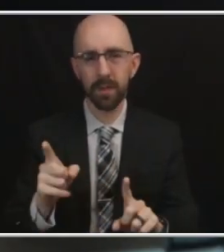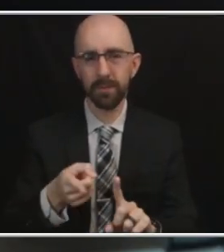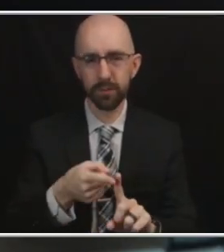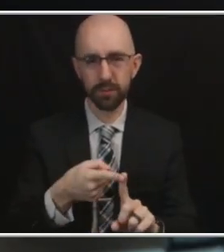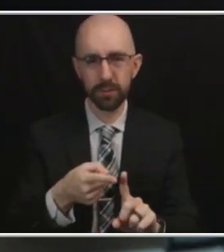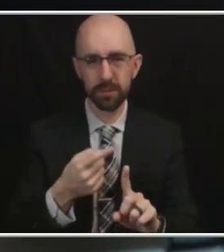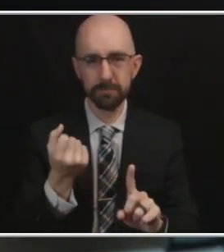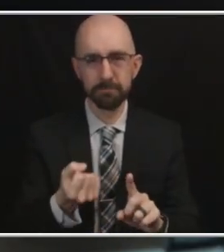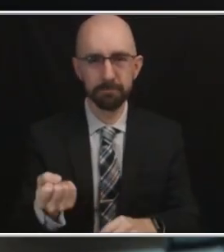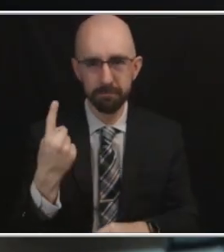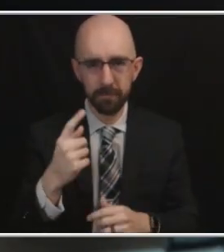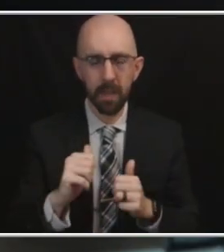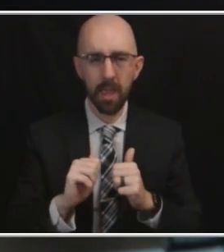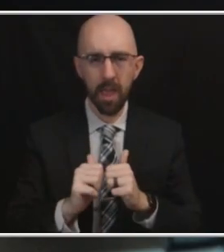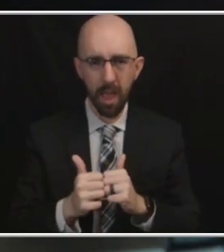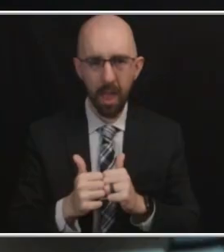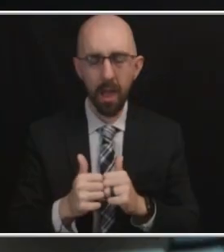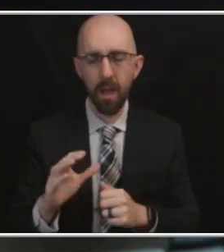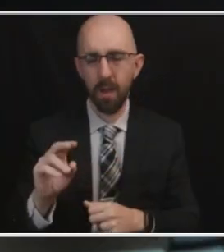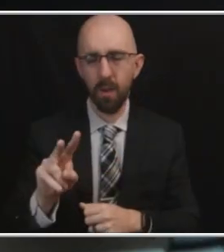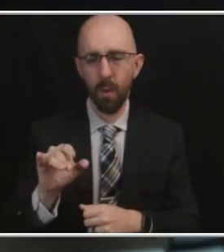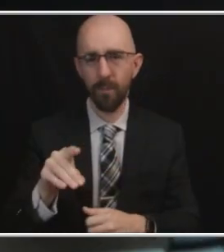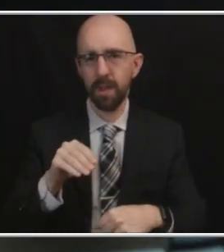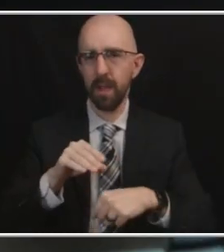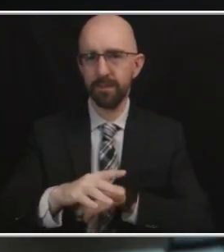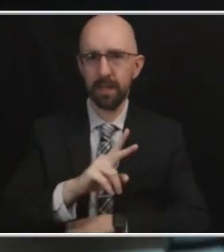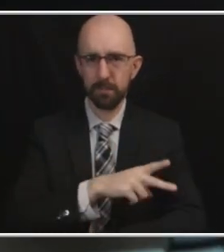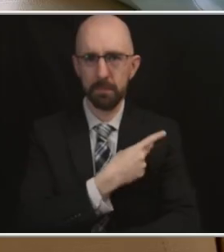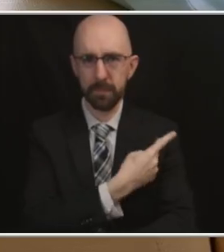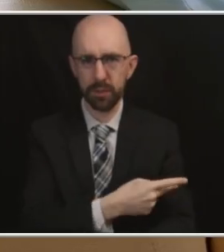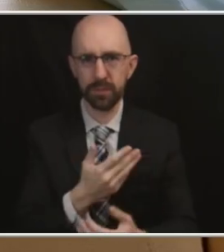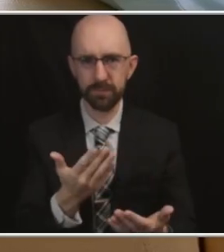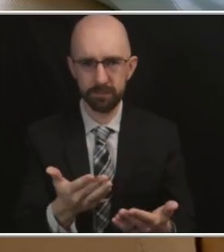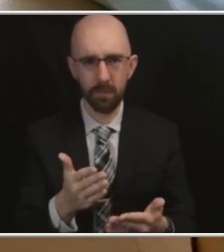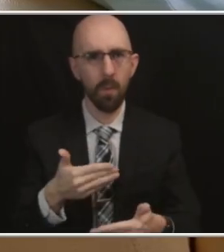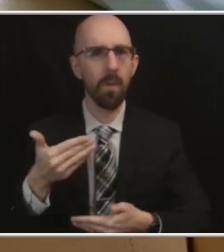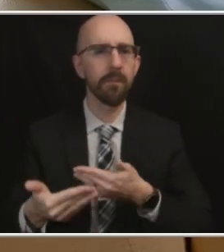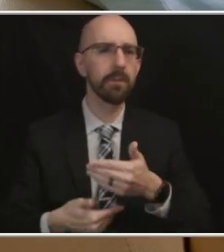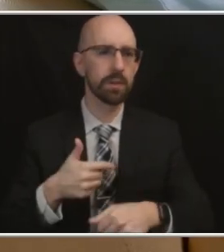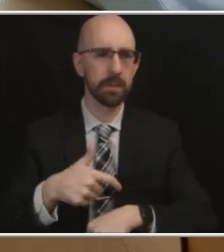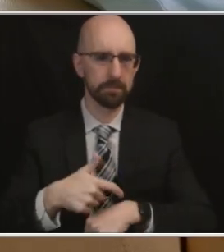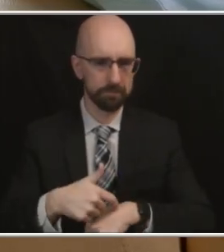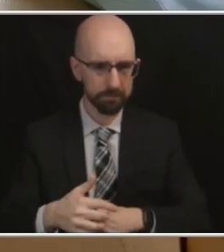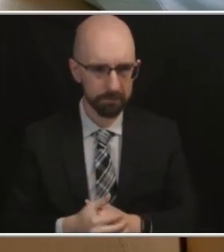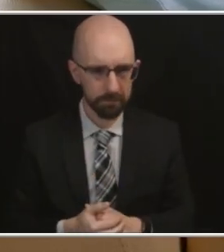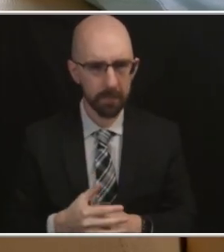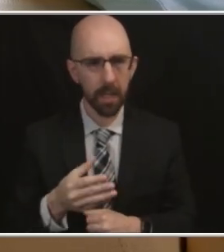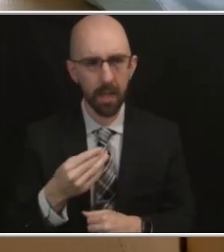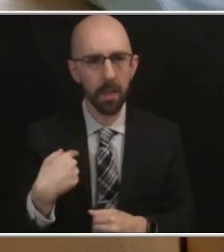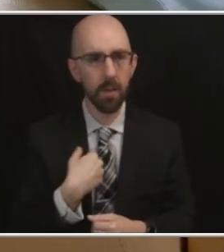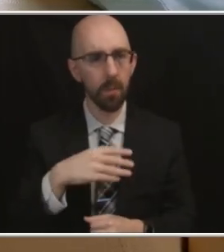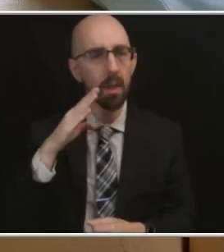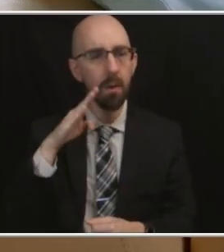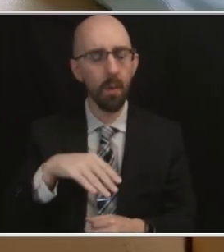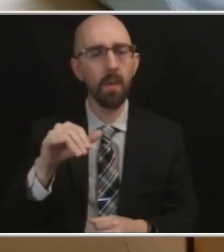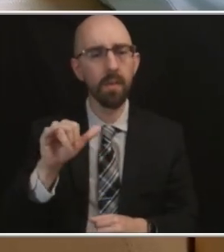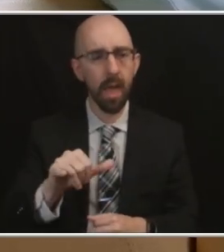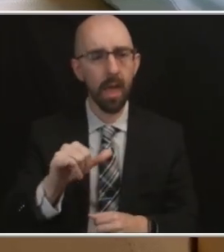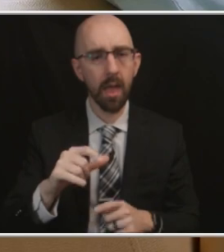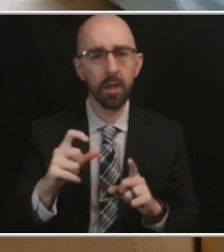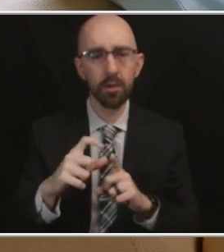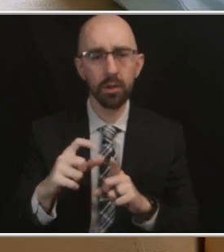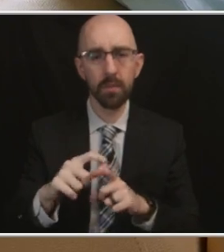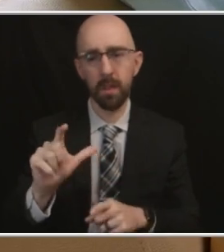understand how COVID affects patients over time. And we know that the term long